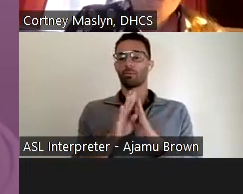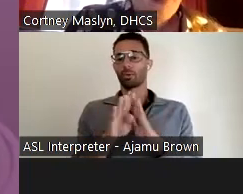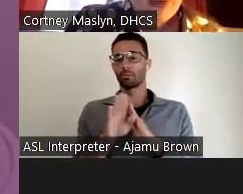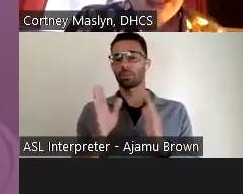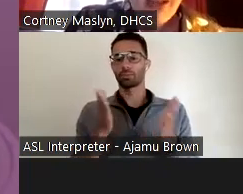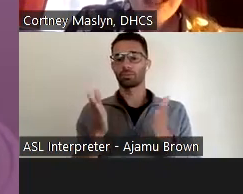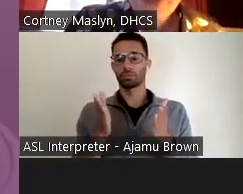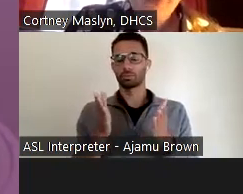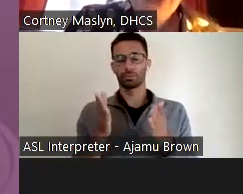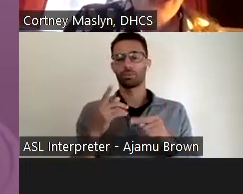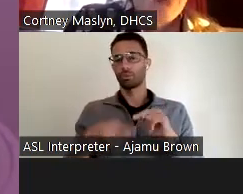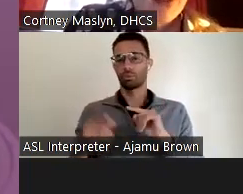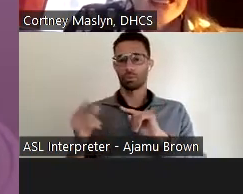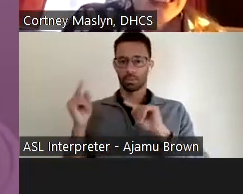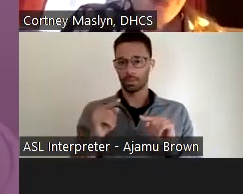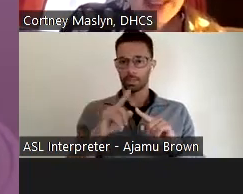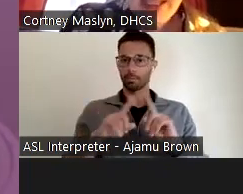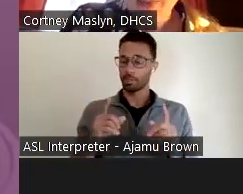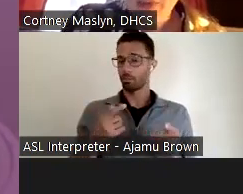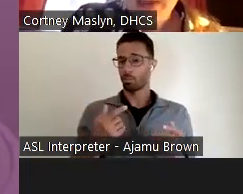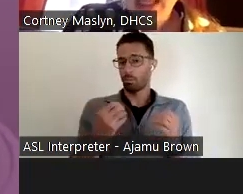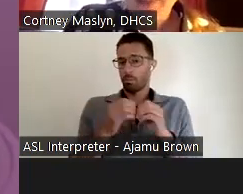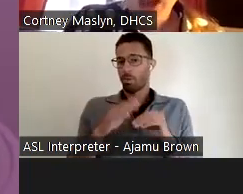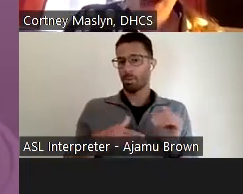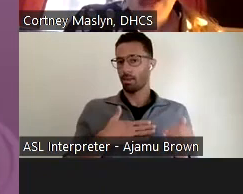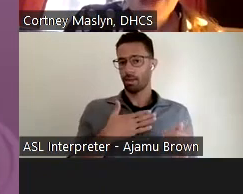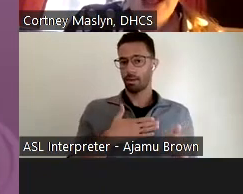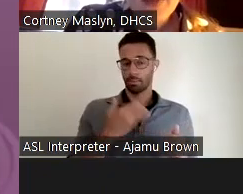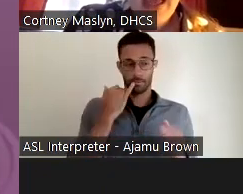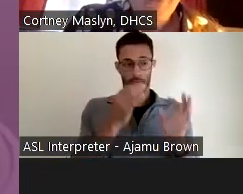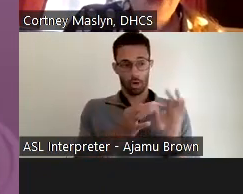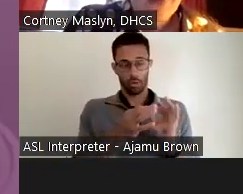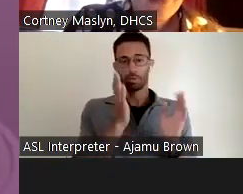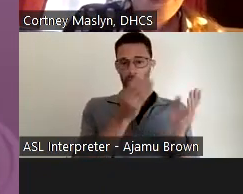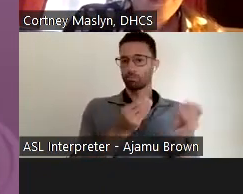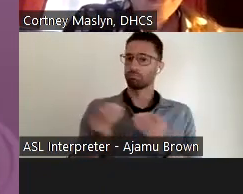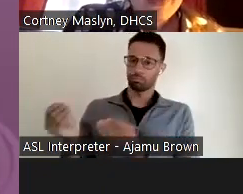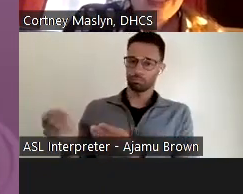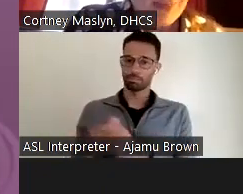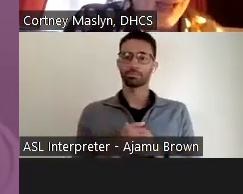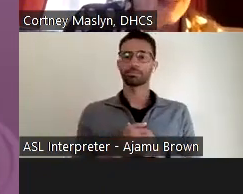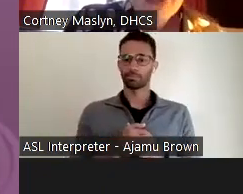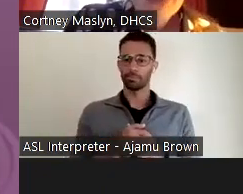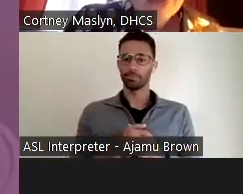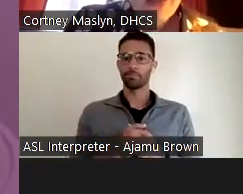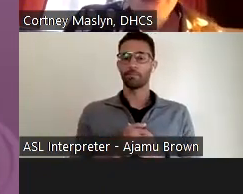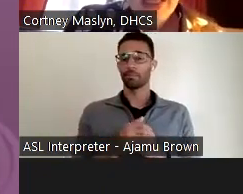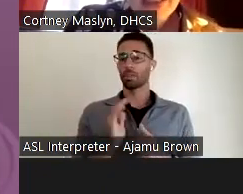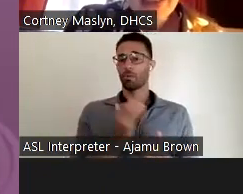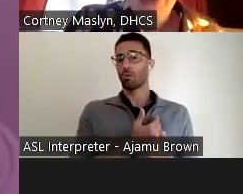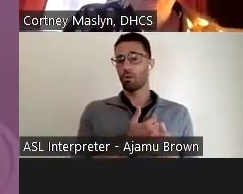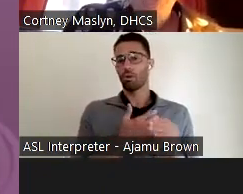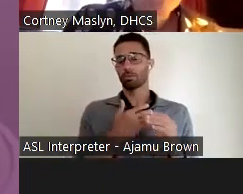but more than happy to, if there's any comments, get them over to them, as well as we have our inbox in which if